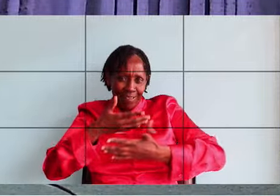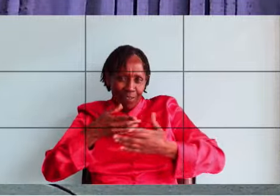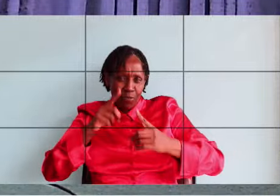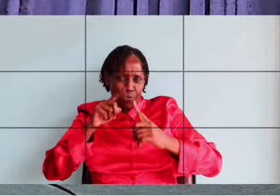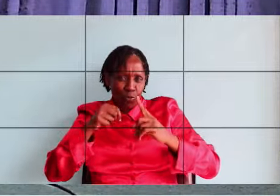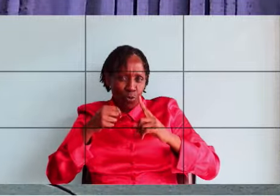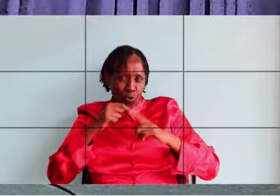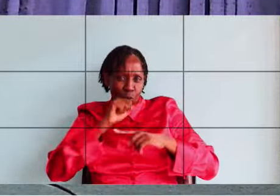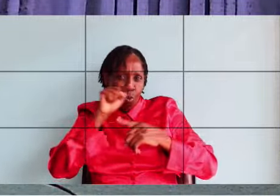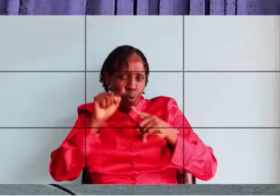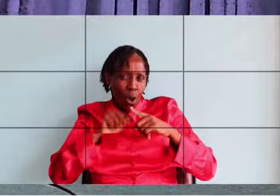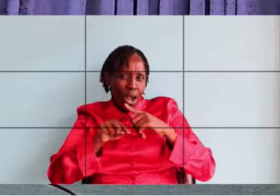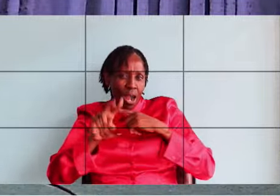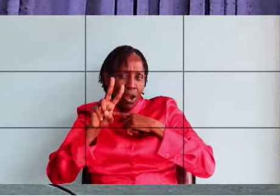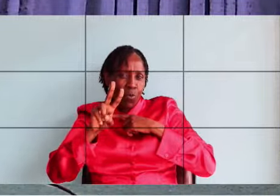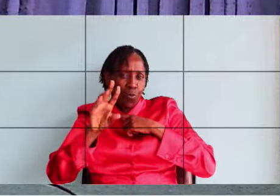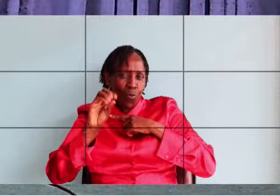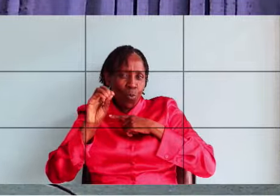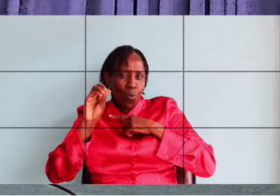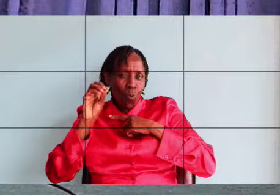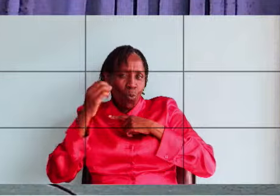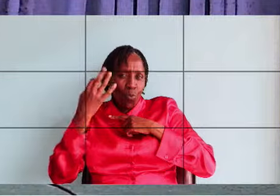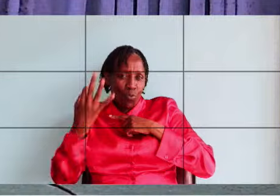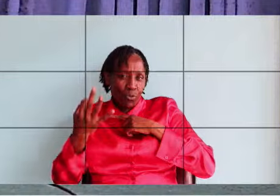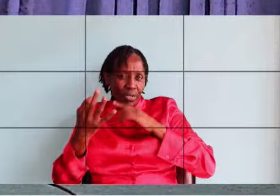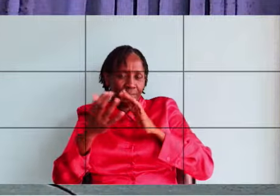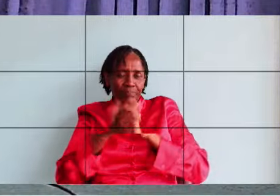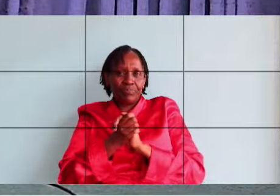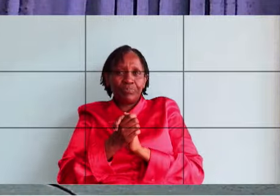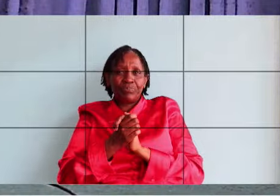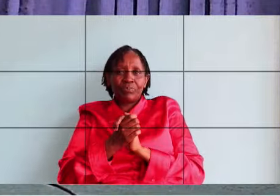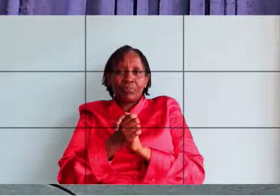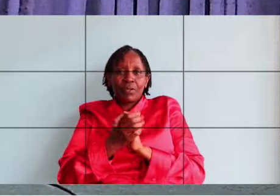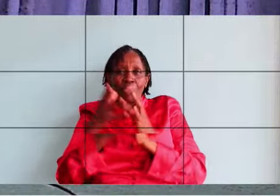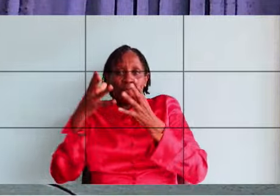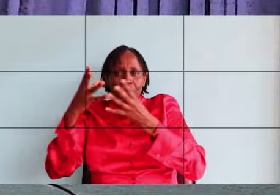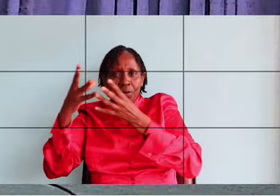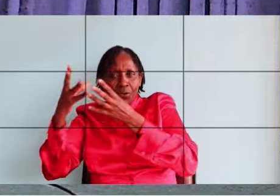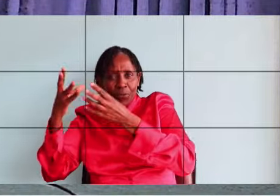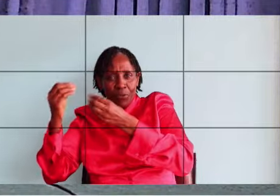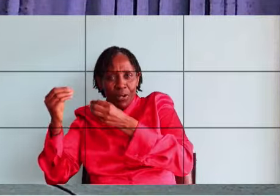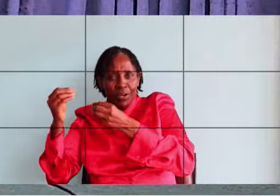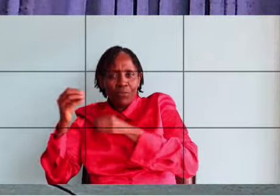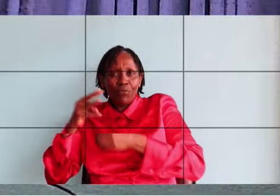2003. That was my first interaction with the KCC as we went for a mission in Lamu.